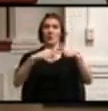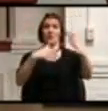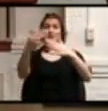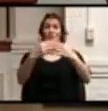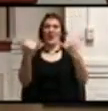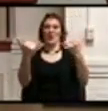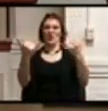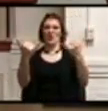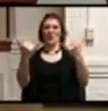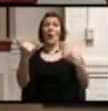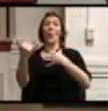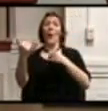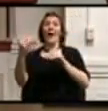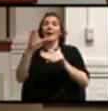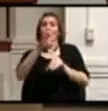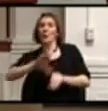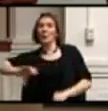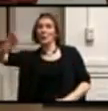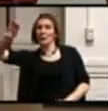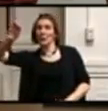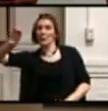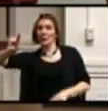Hall will be on the north side,